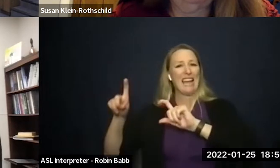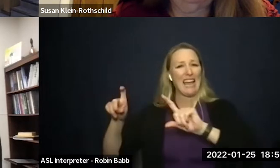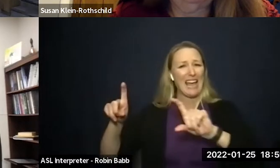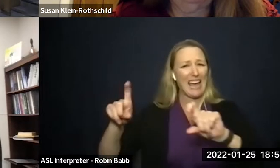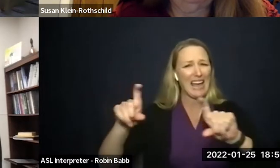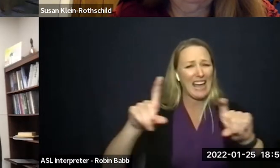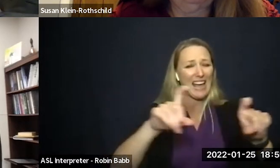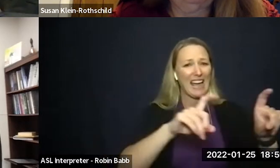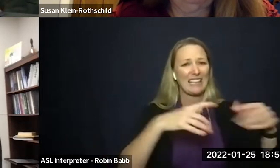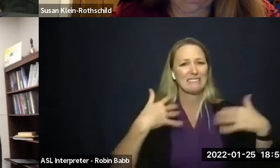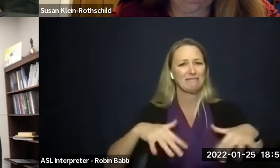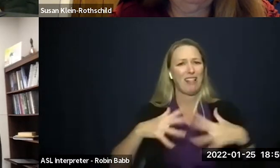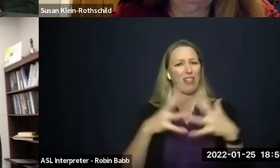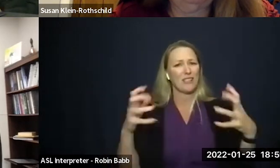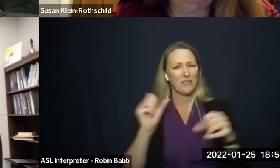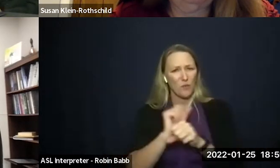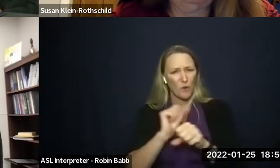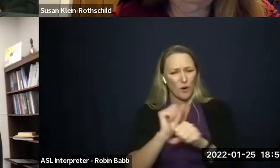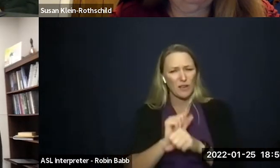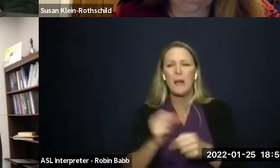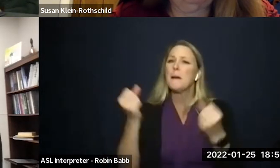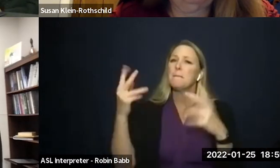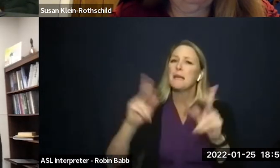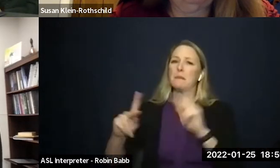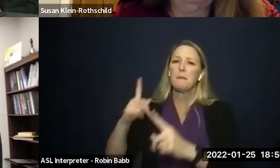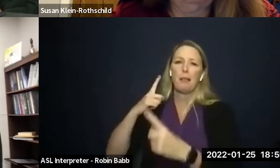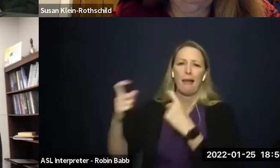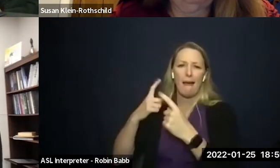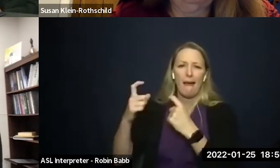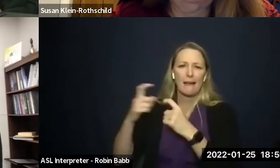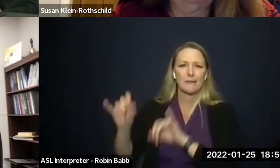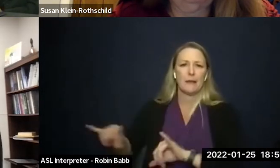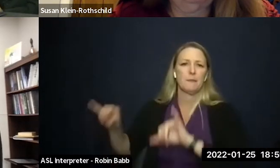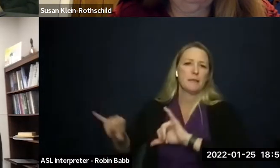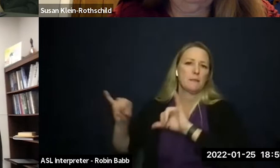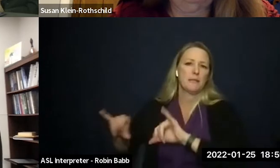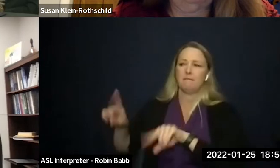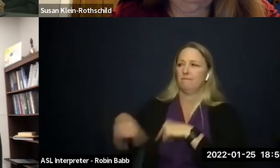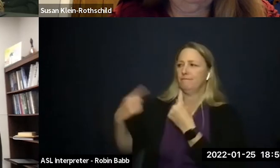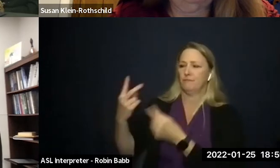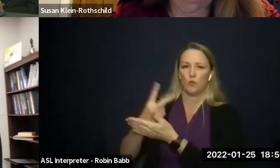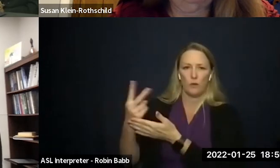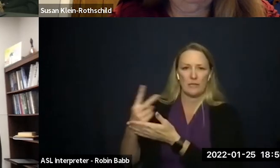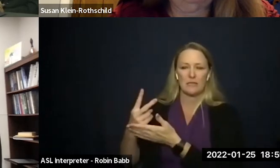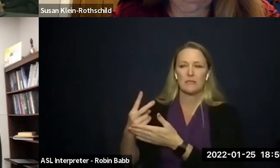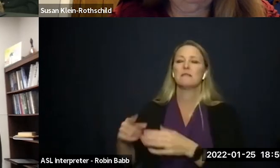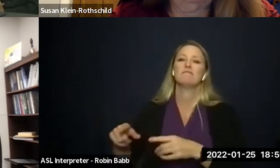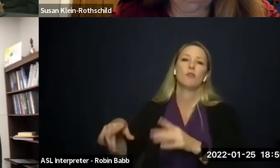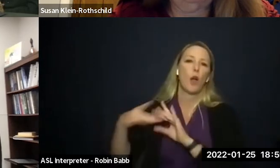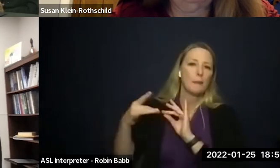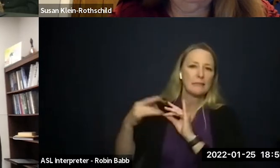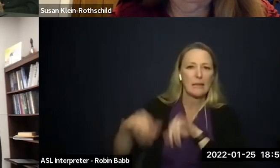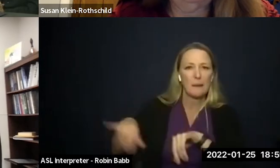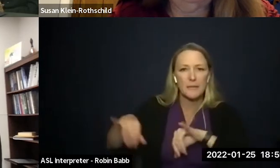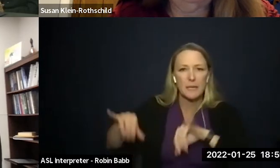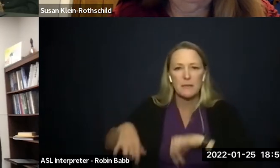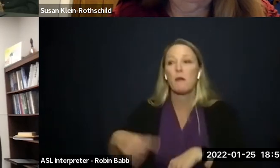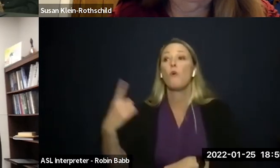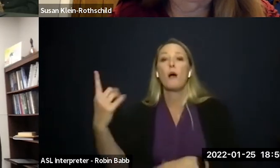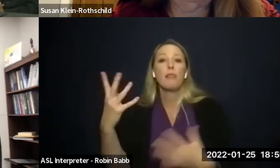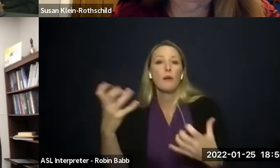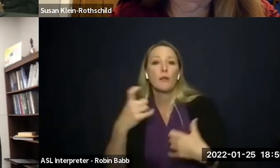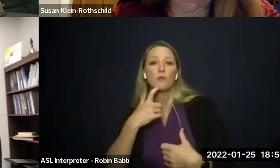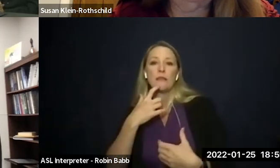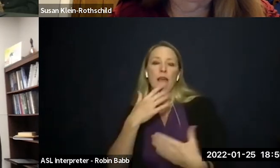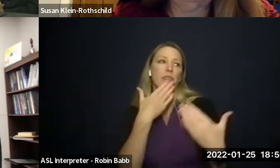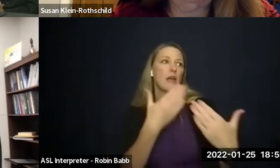reoccurring questions and comments from parents the last two weeks one was to thank us for testing at a time when really it